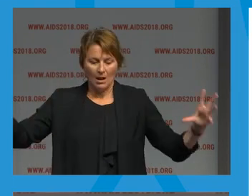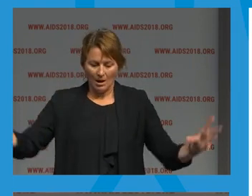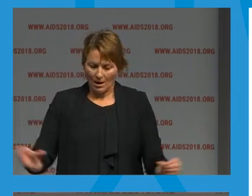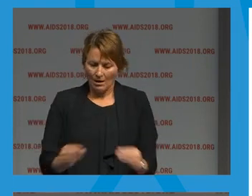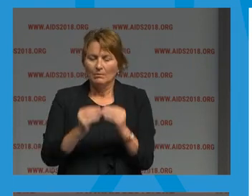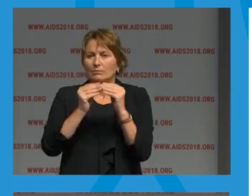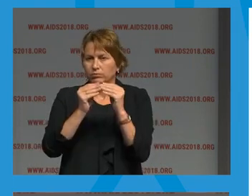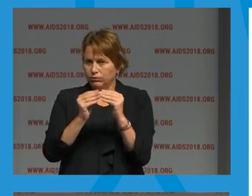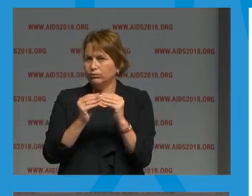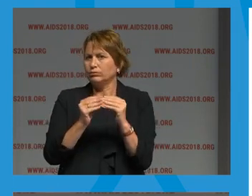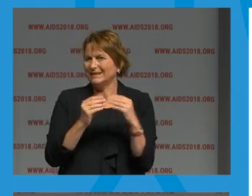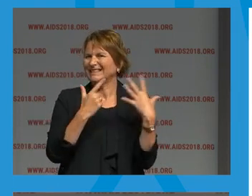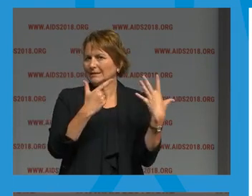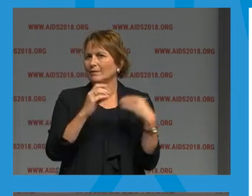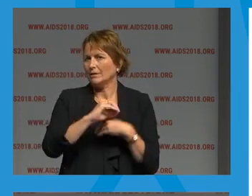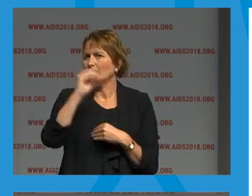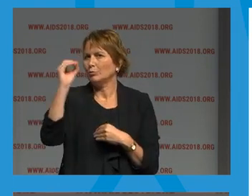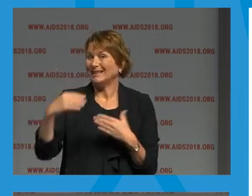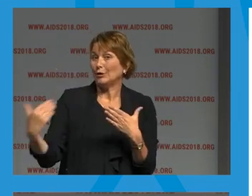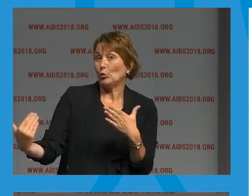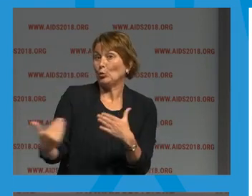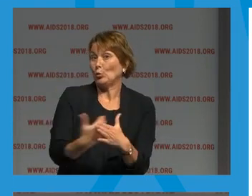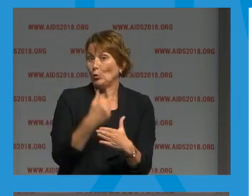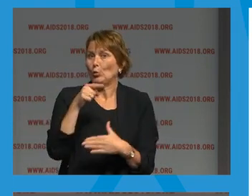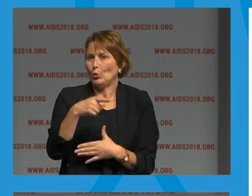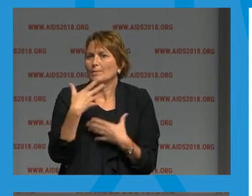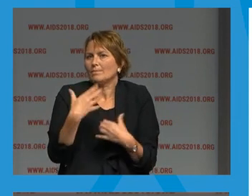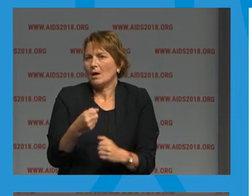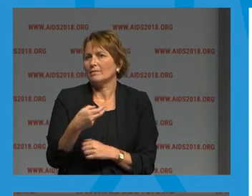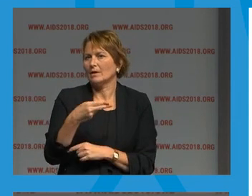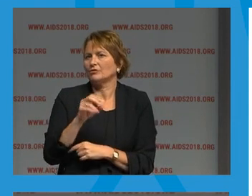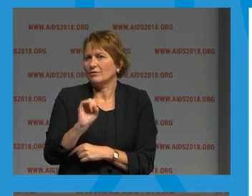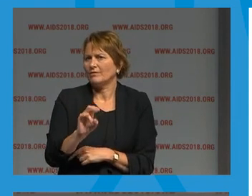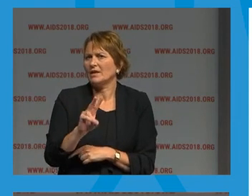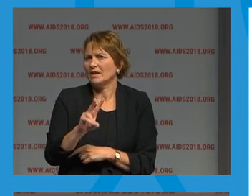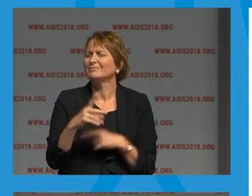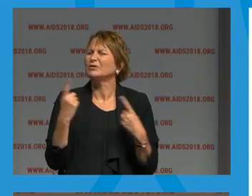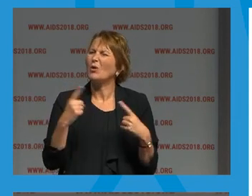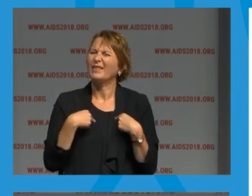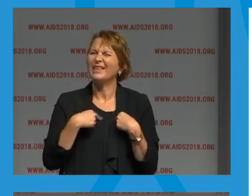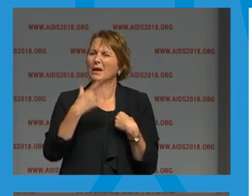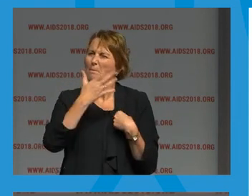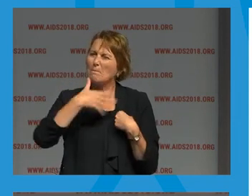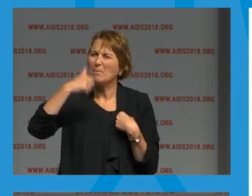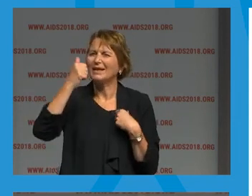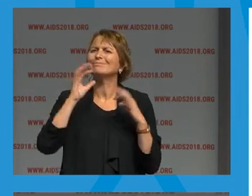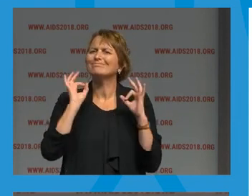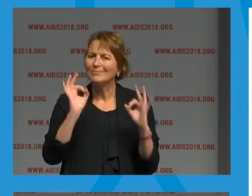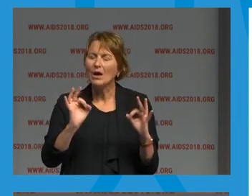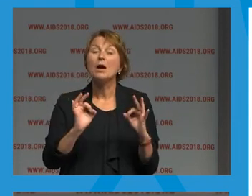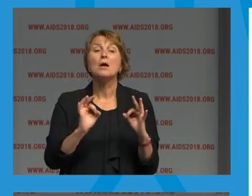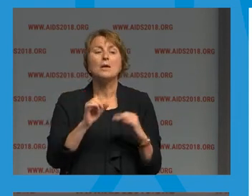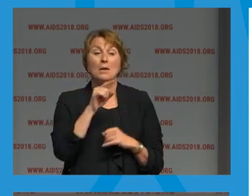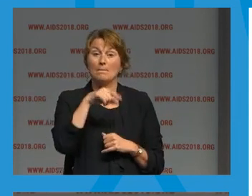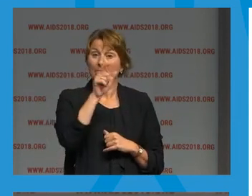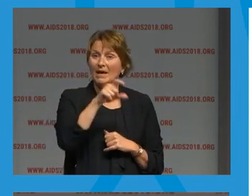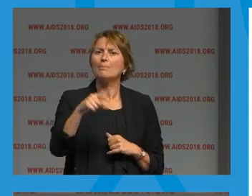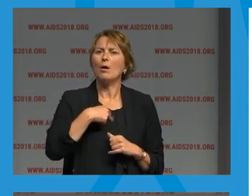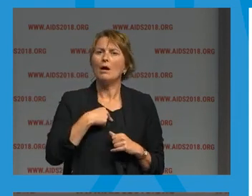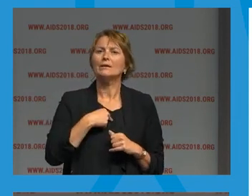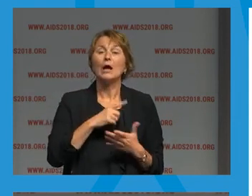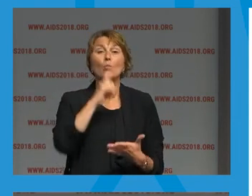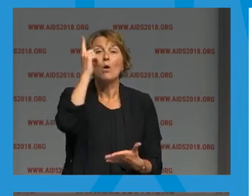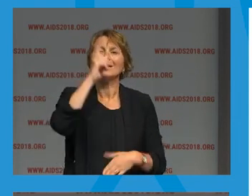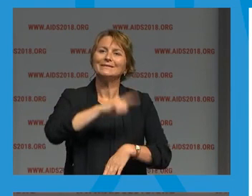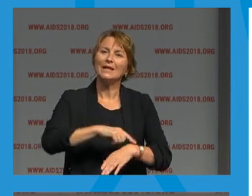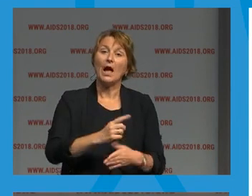of probably the new incident cases. Part of what we need is better regimens to ensure that people will stay on their medications, and that's why TLD